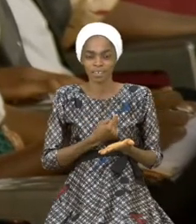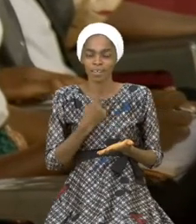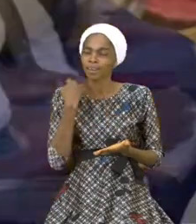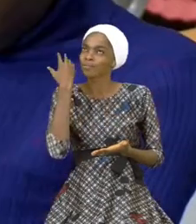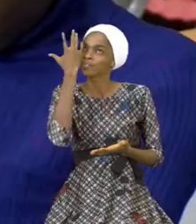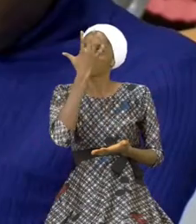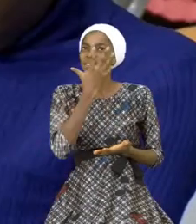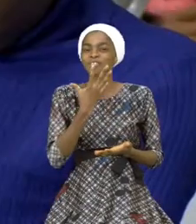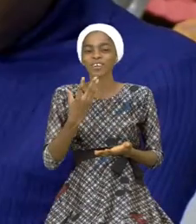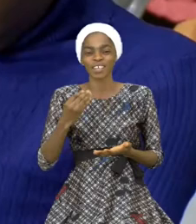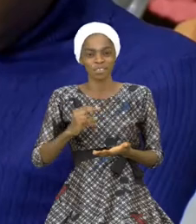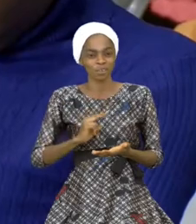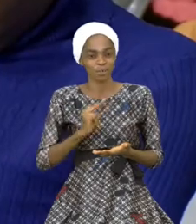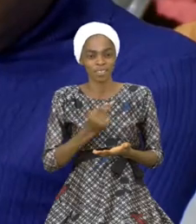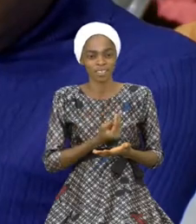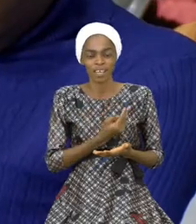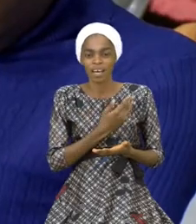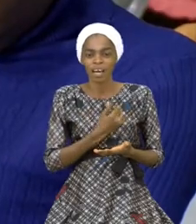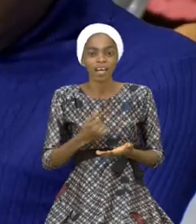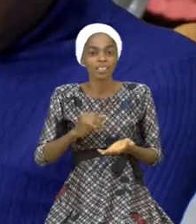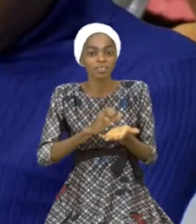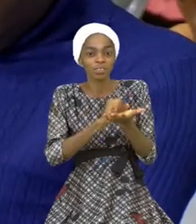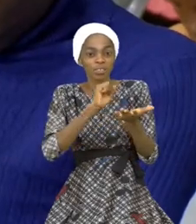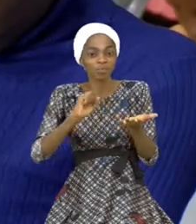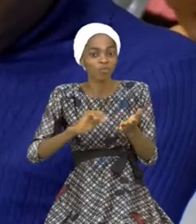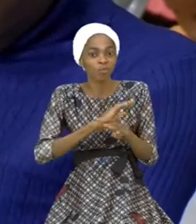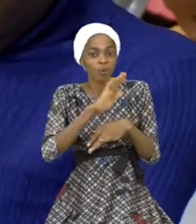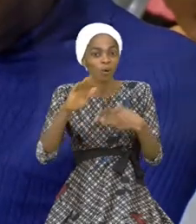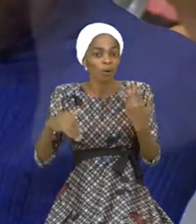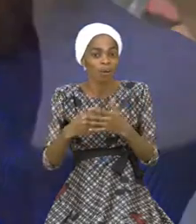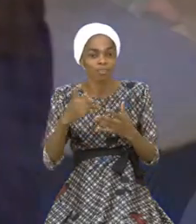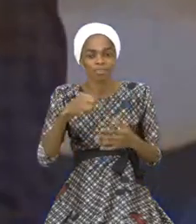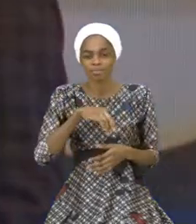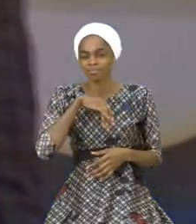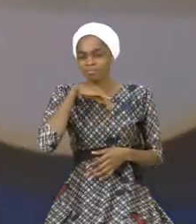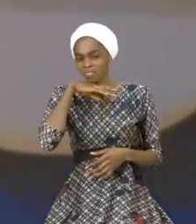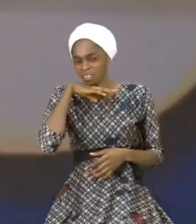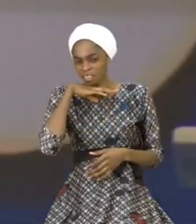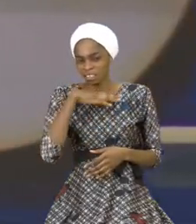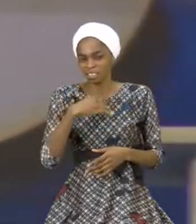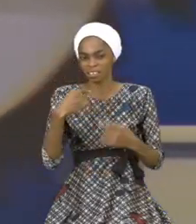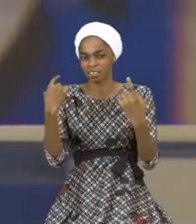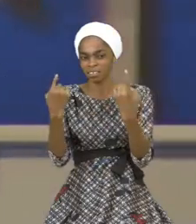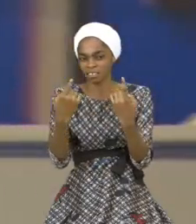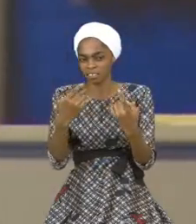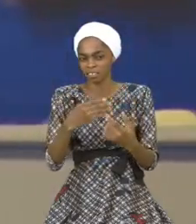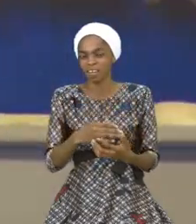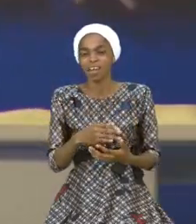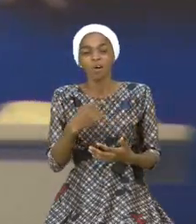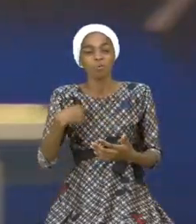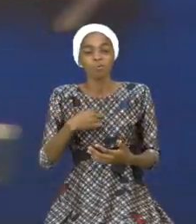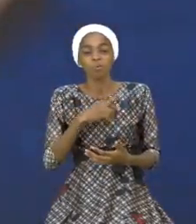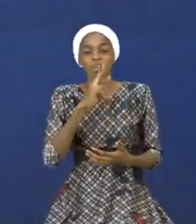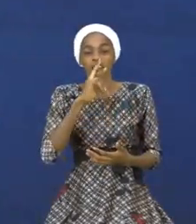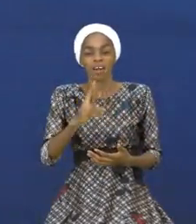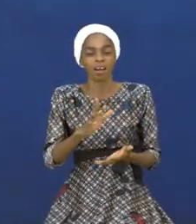beautifies us, and removes all those infirmities and evil things. We are